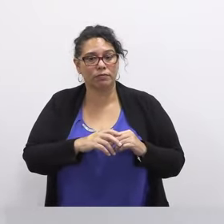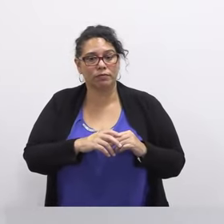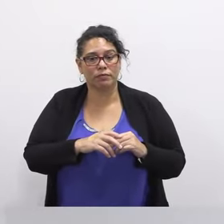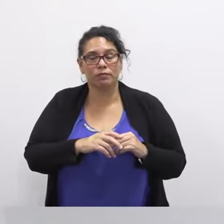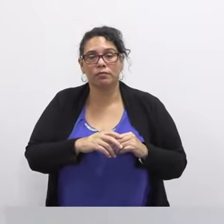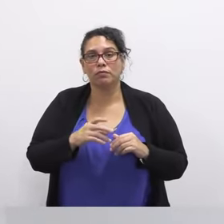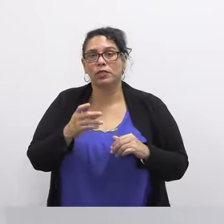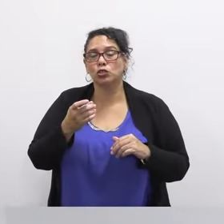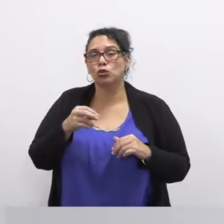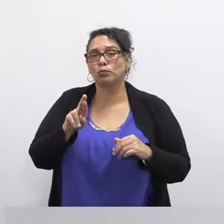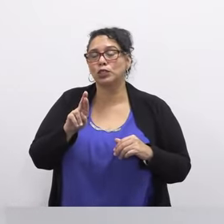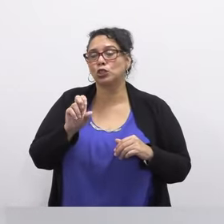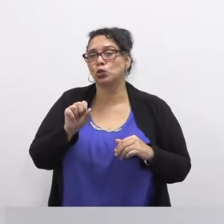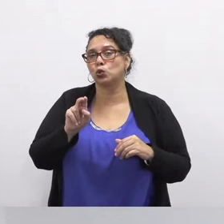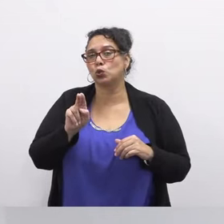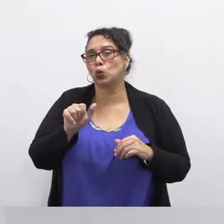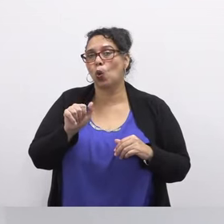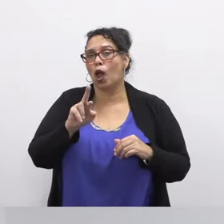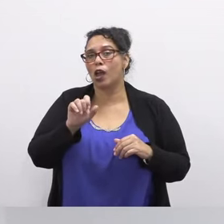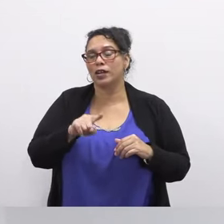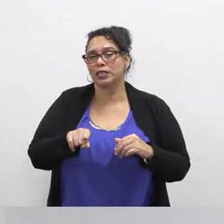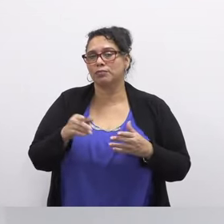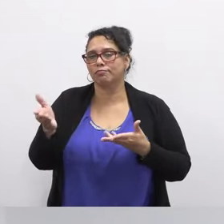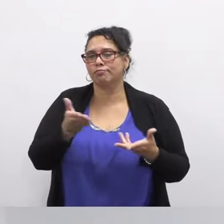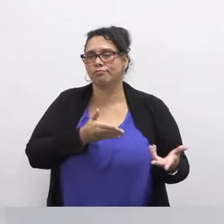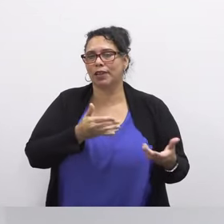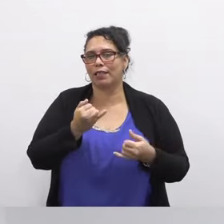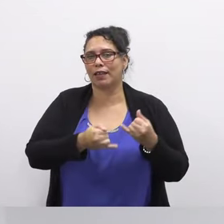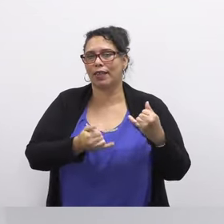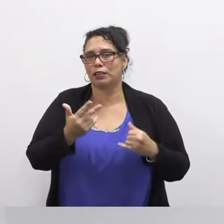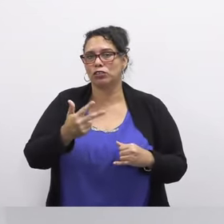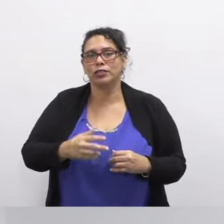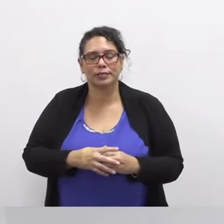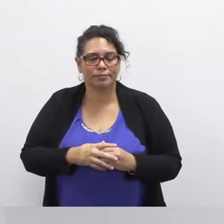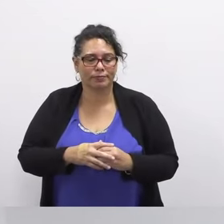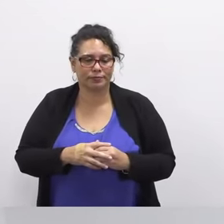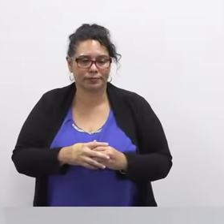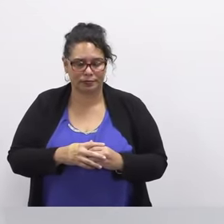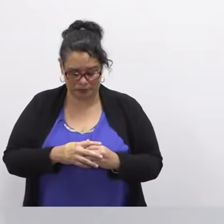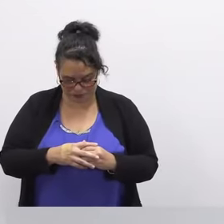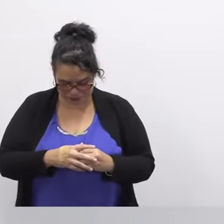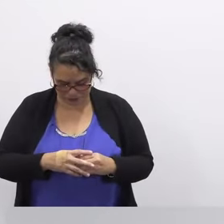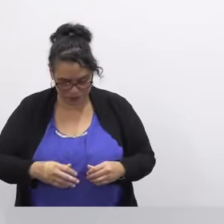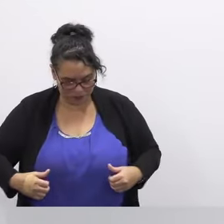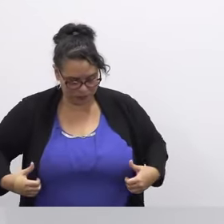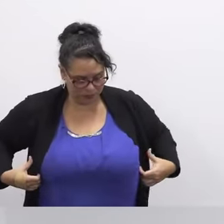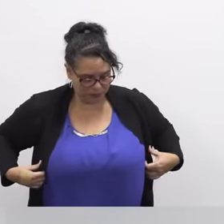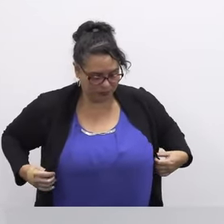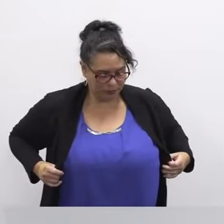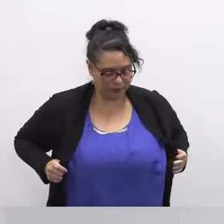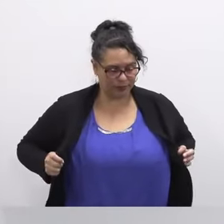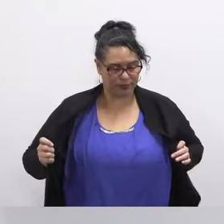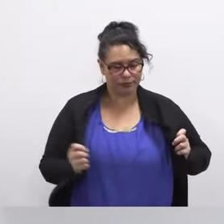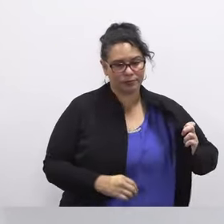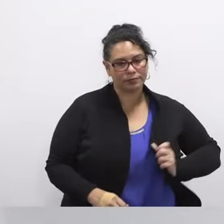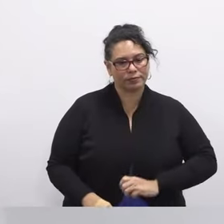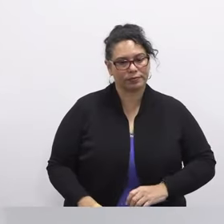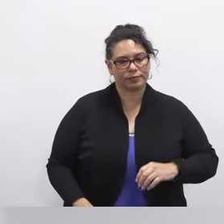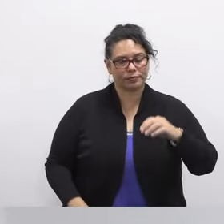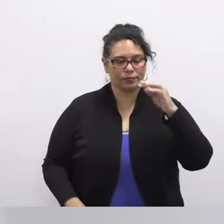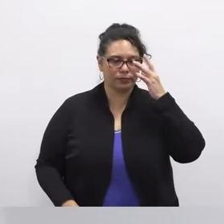Mr. Suarez, can we bring in the last 3 speakers?